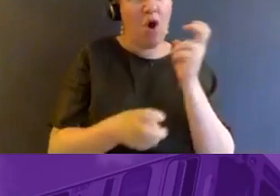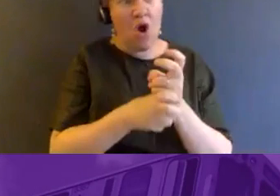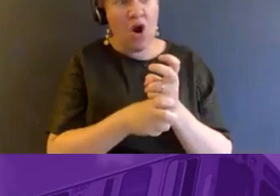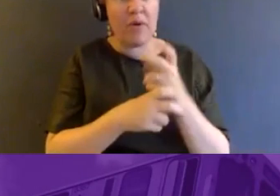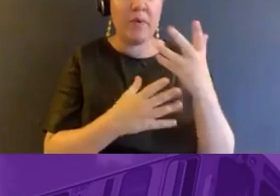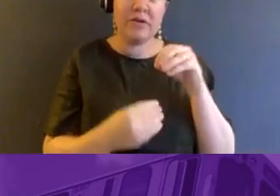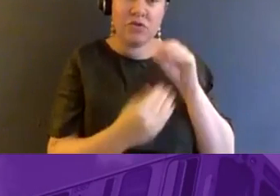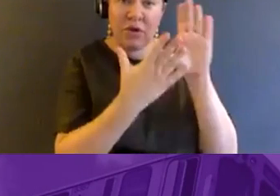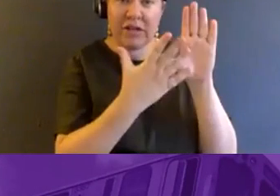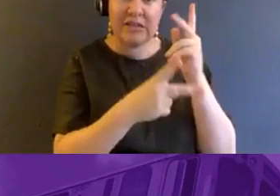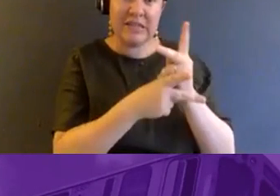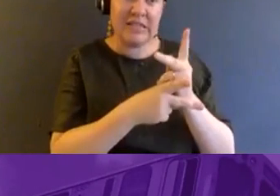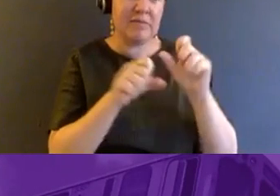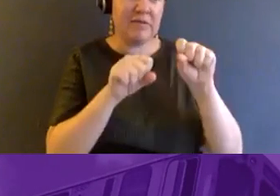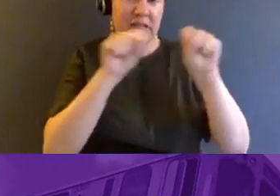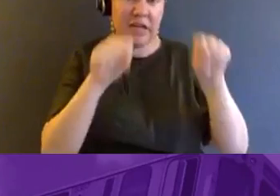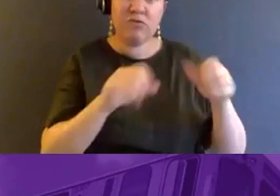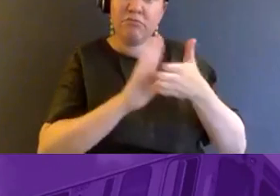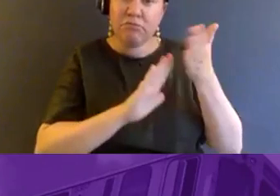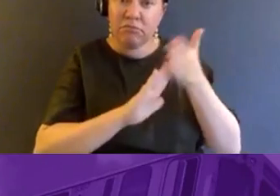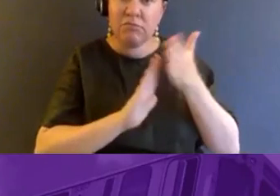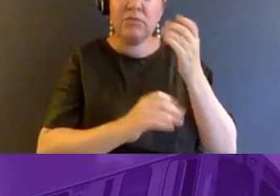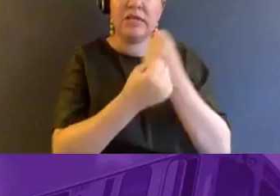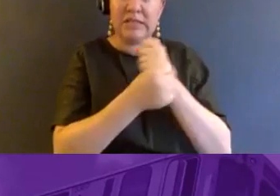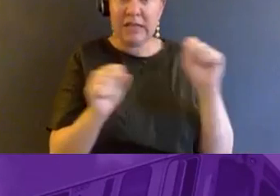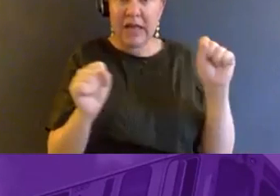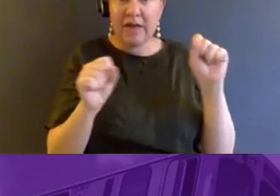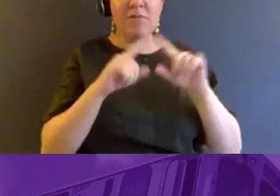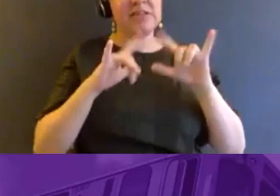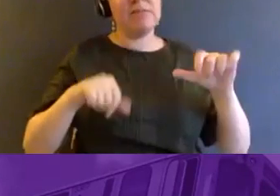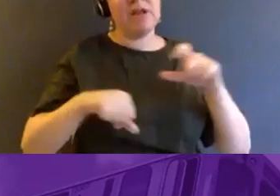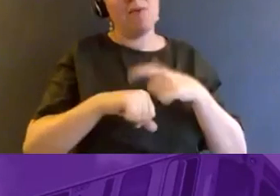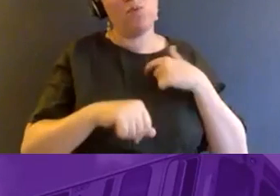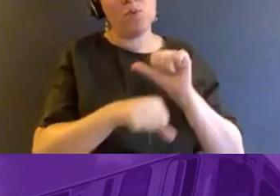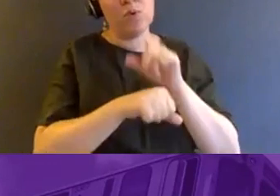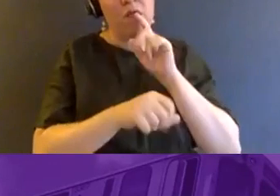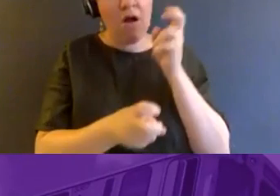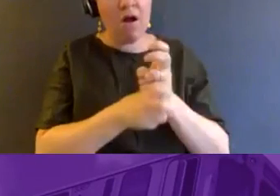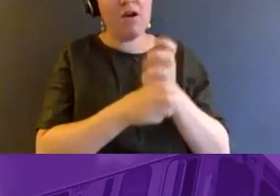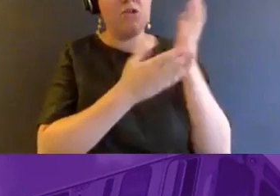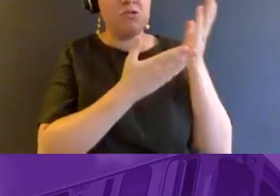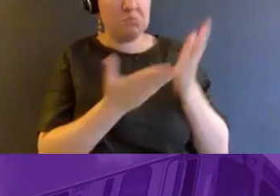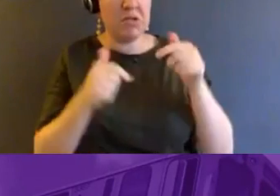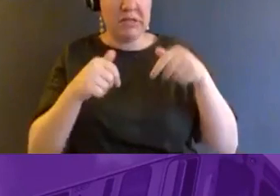stations operating and safe. At the same time, we worked really, really hard to bring you this